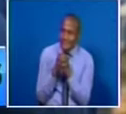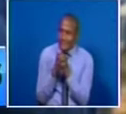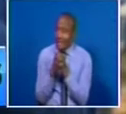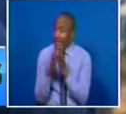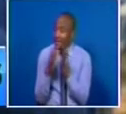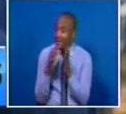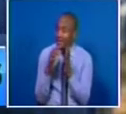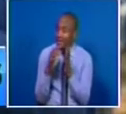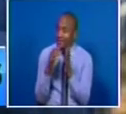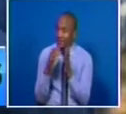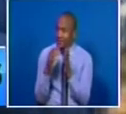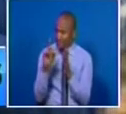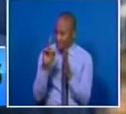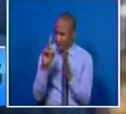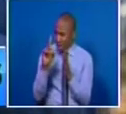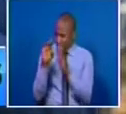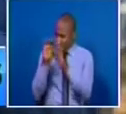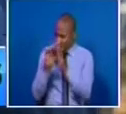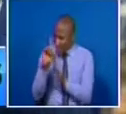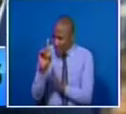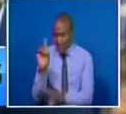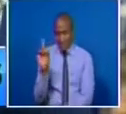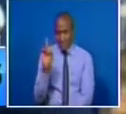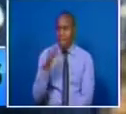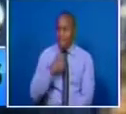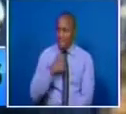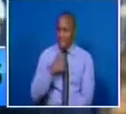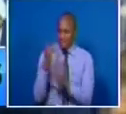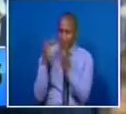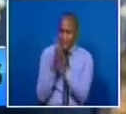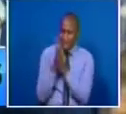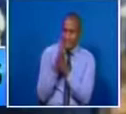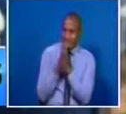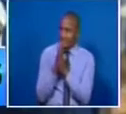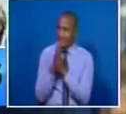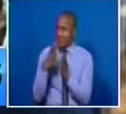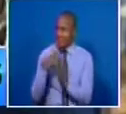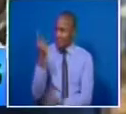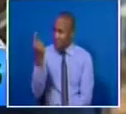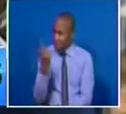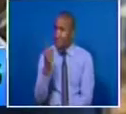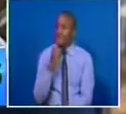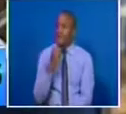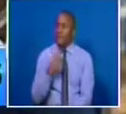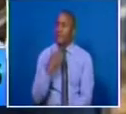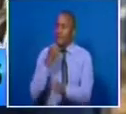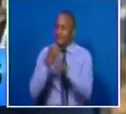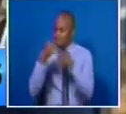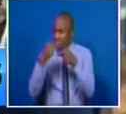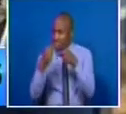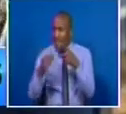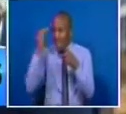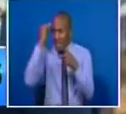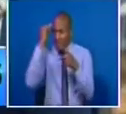it's not even just one specific program. What I'm looking for, because everybody will come and tell us, this is what I'm going to do for